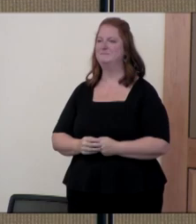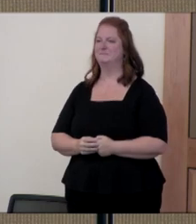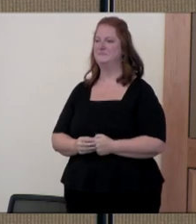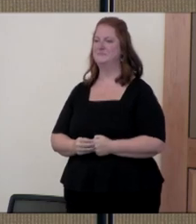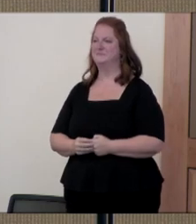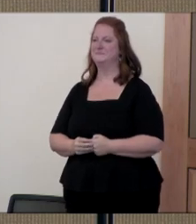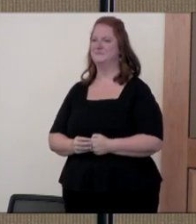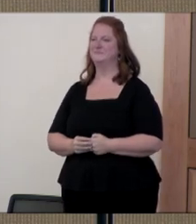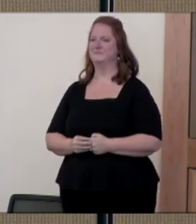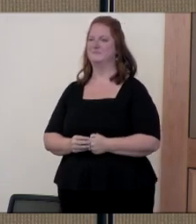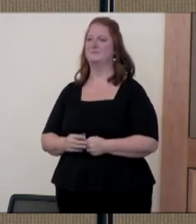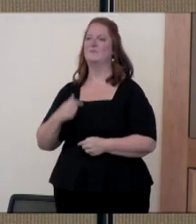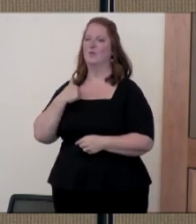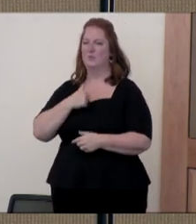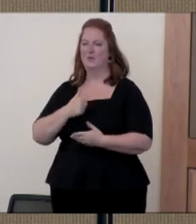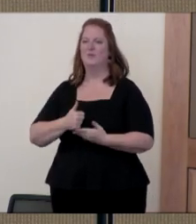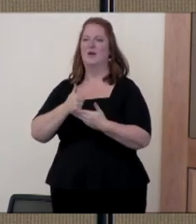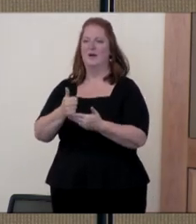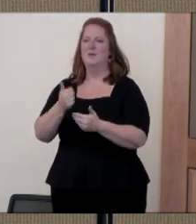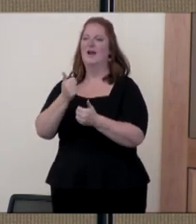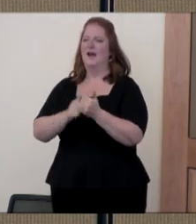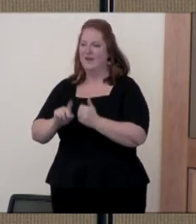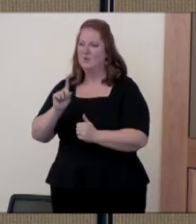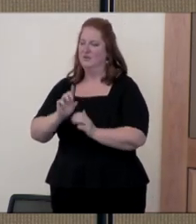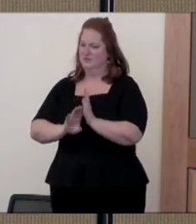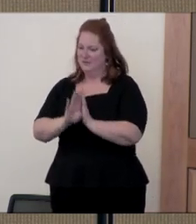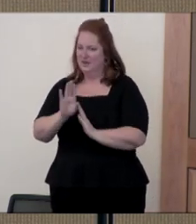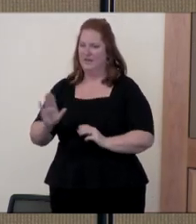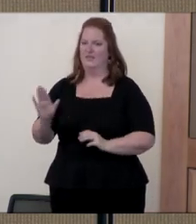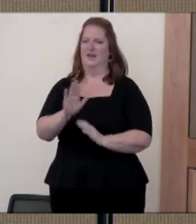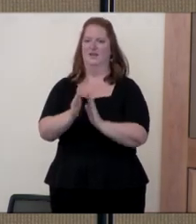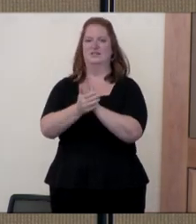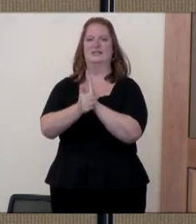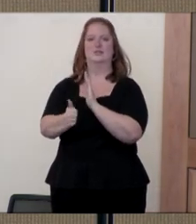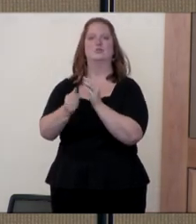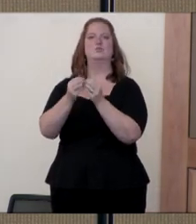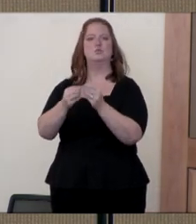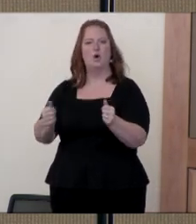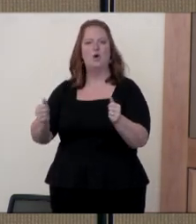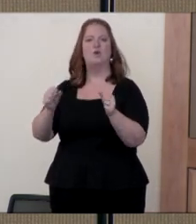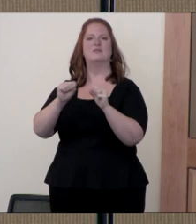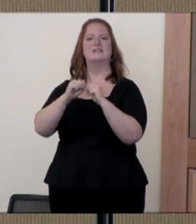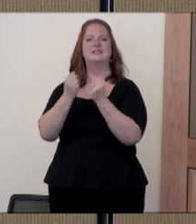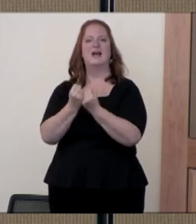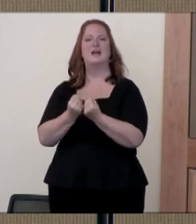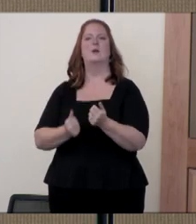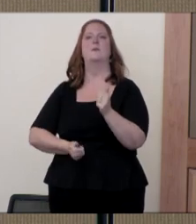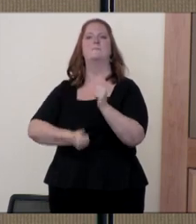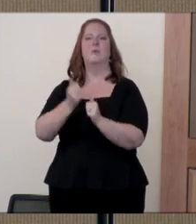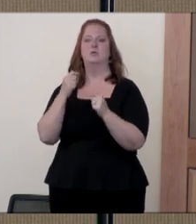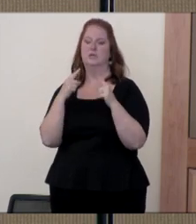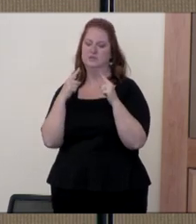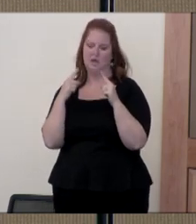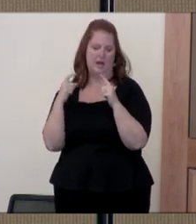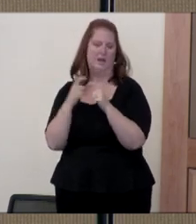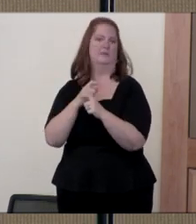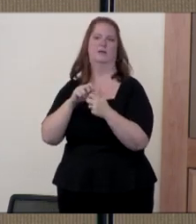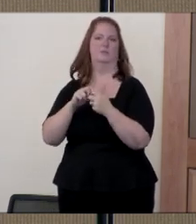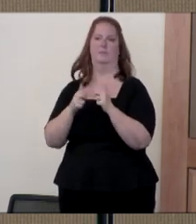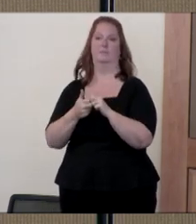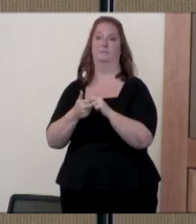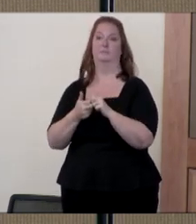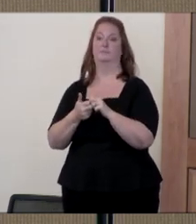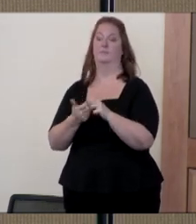And we're going to help everyone develop the skills they need to solve the society's most vexing problems,